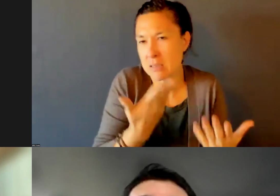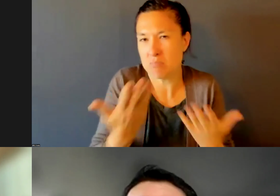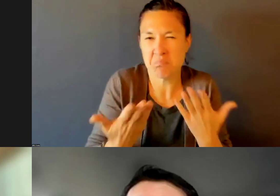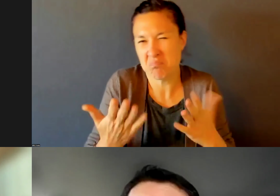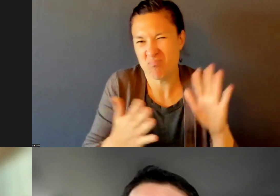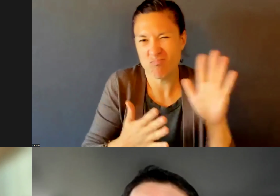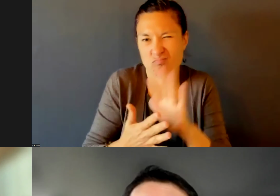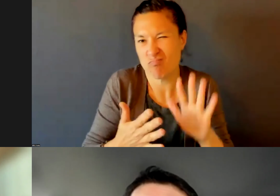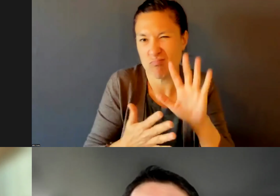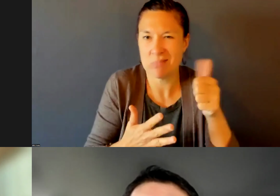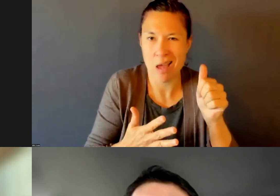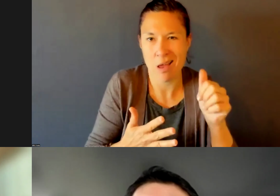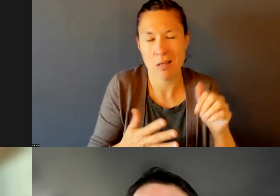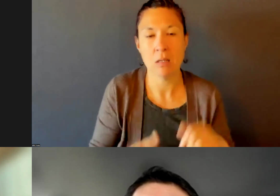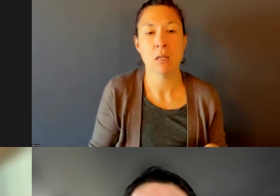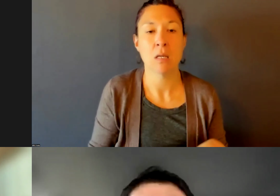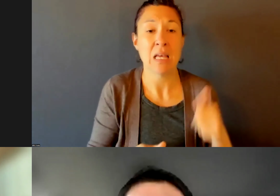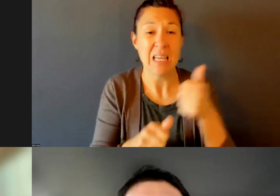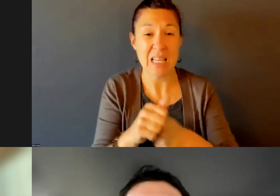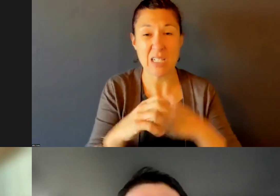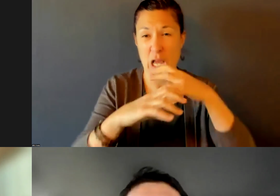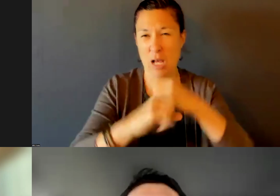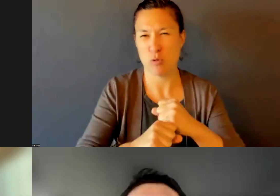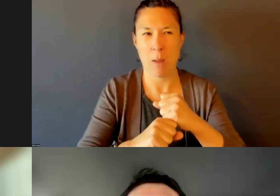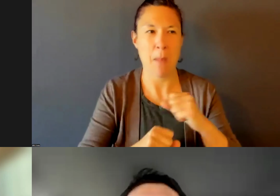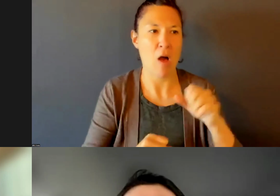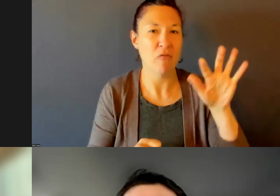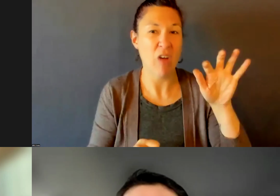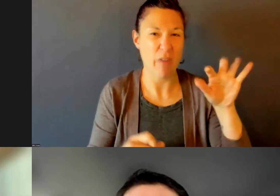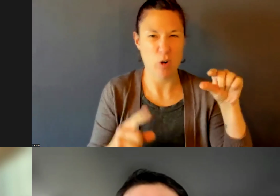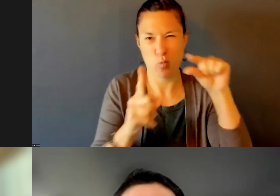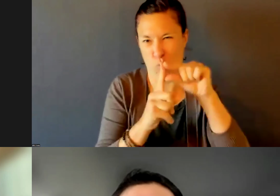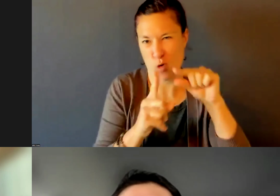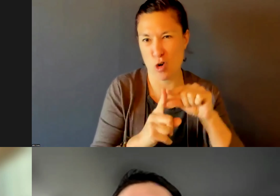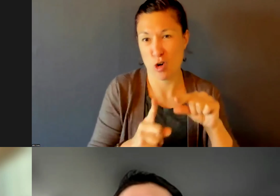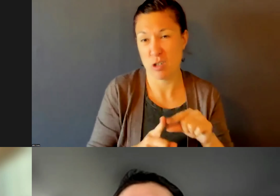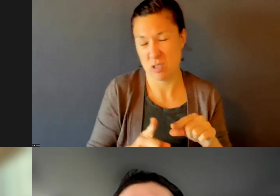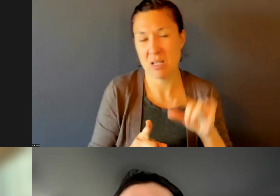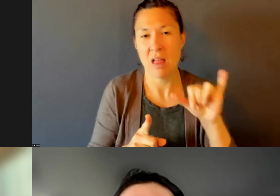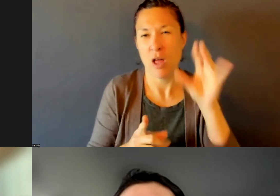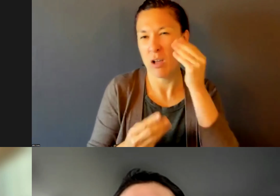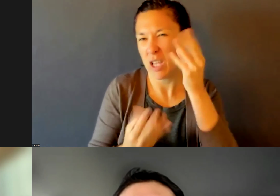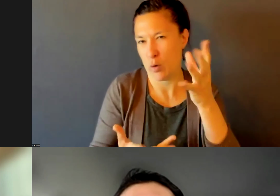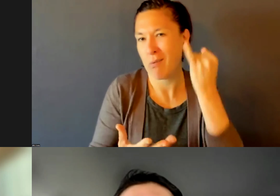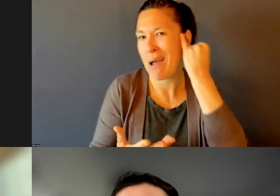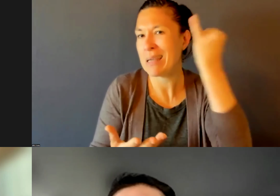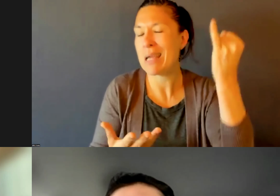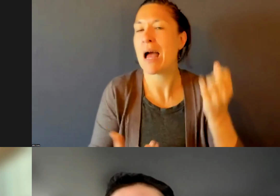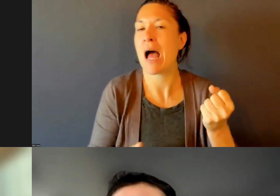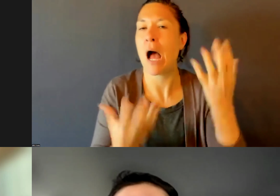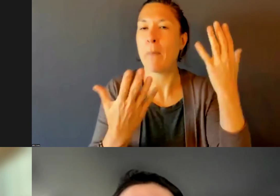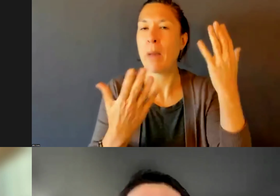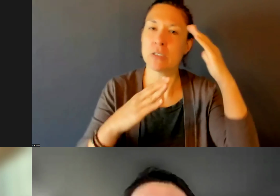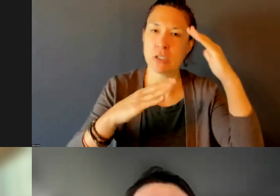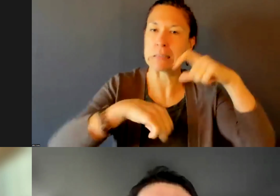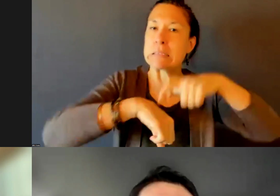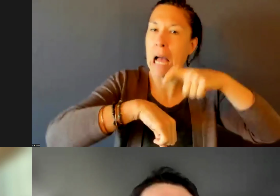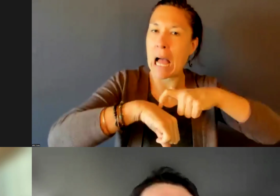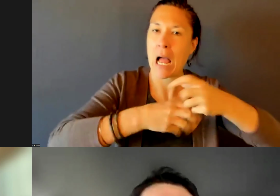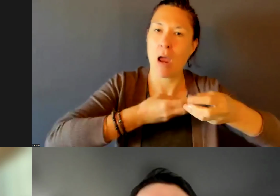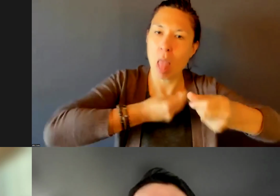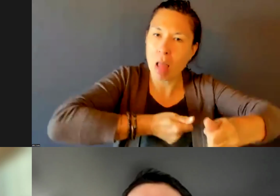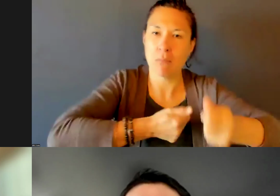is 500 words in length, so that'll give you a sense of how much work it is. If this is your first time reviewing, I'd probably